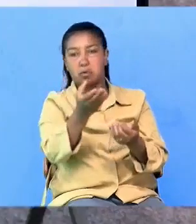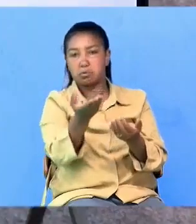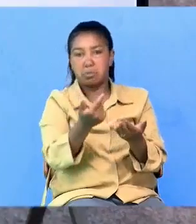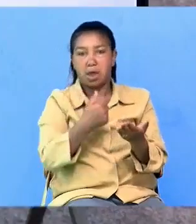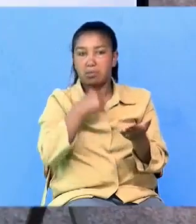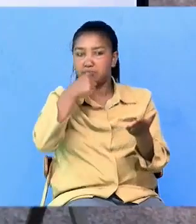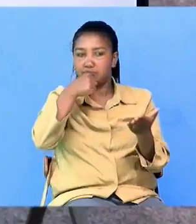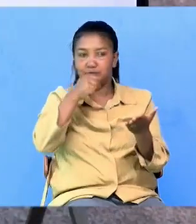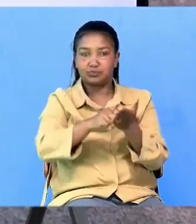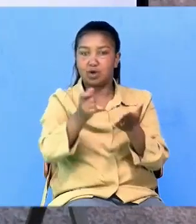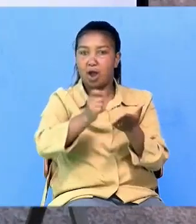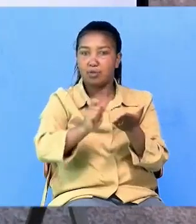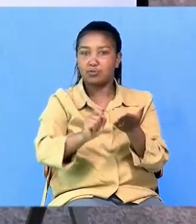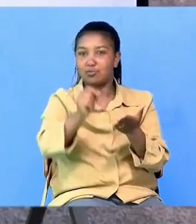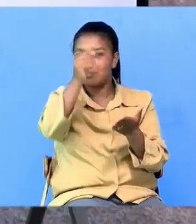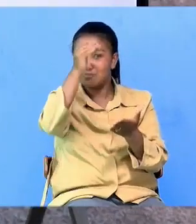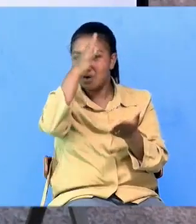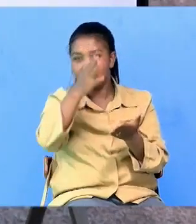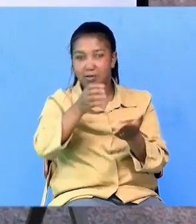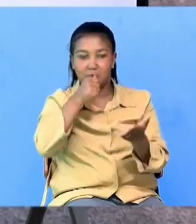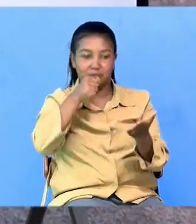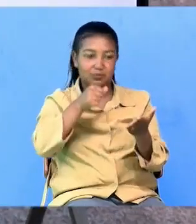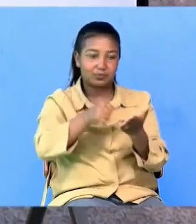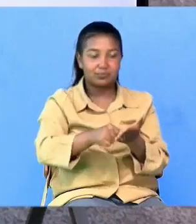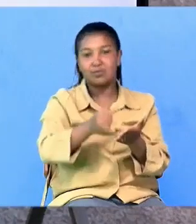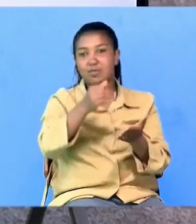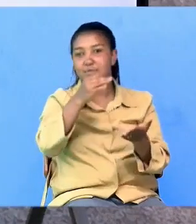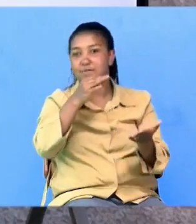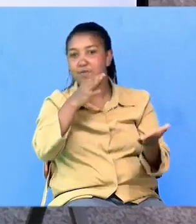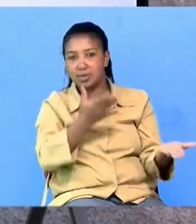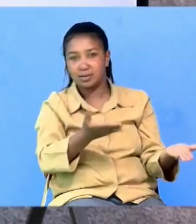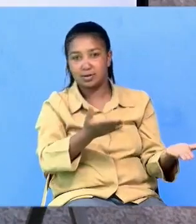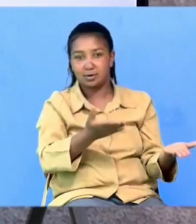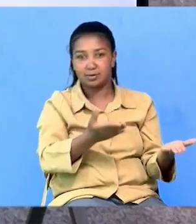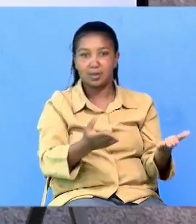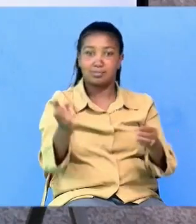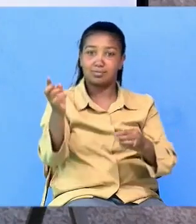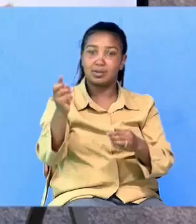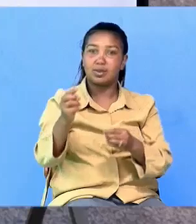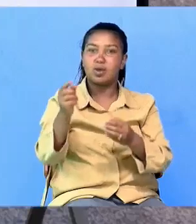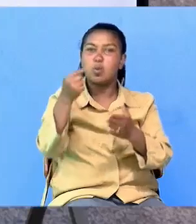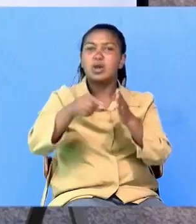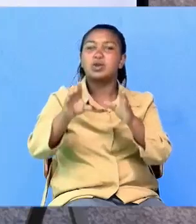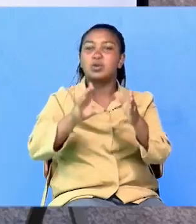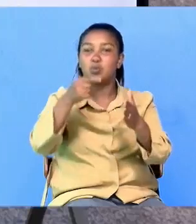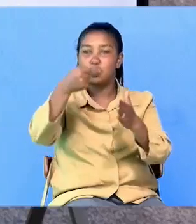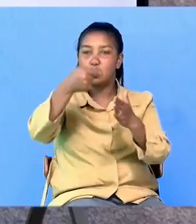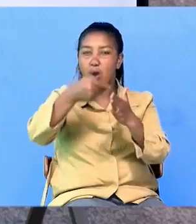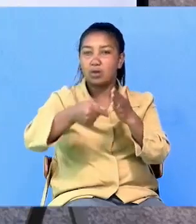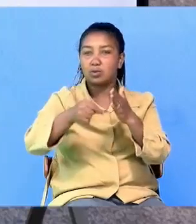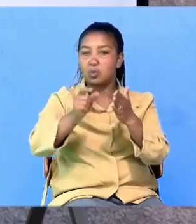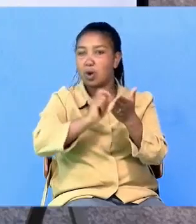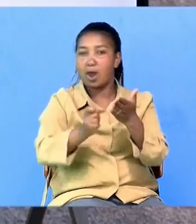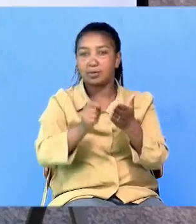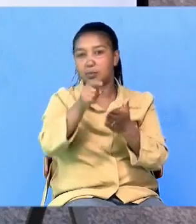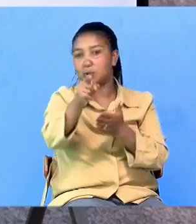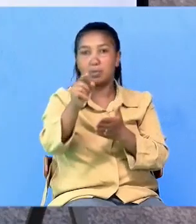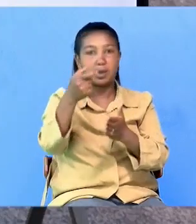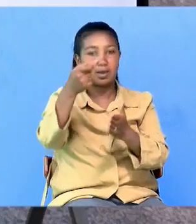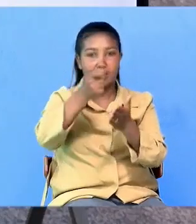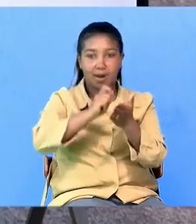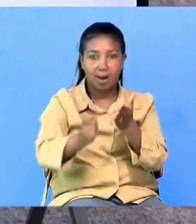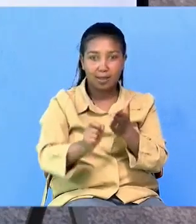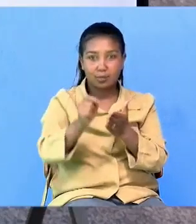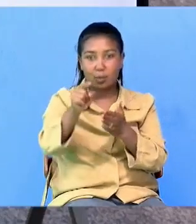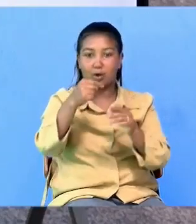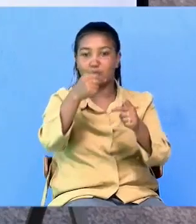right? So write is very important that you are doing day-to-day activity. What do you write? You may write, okay,